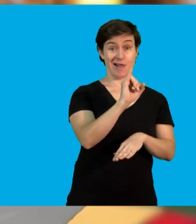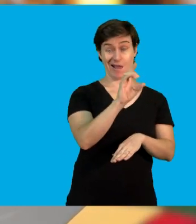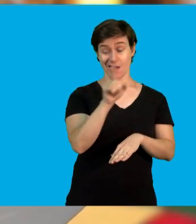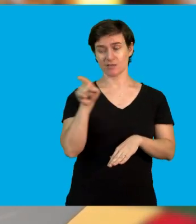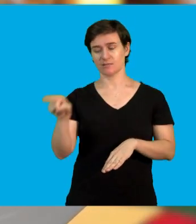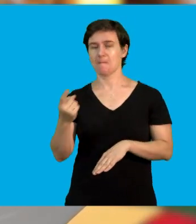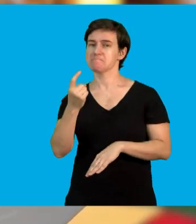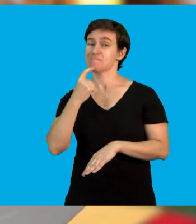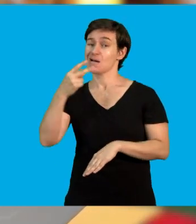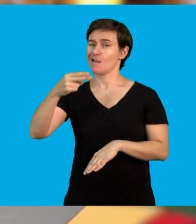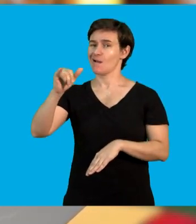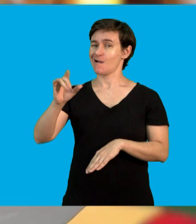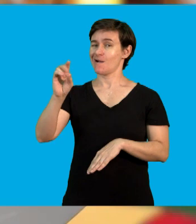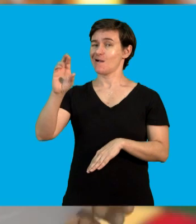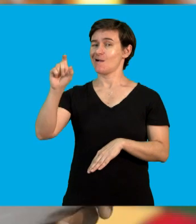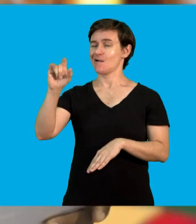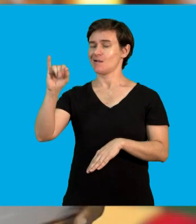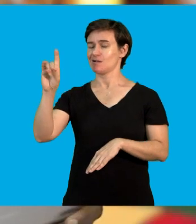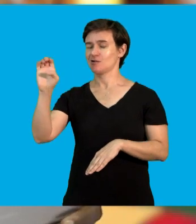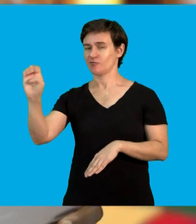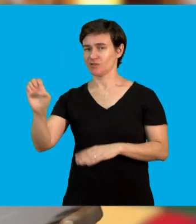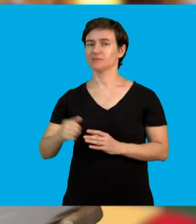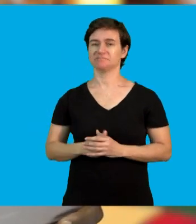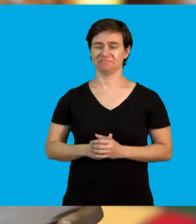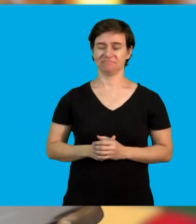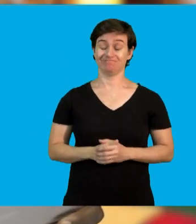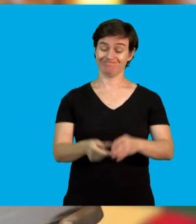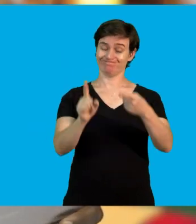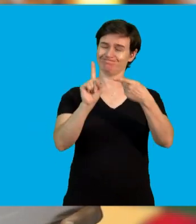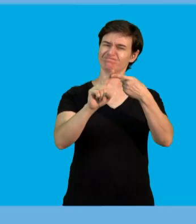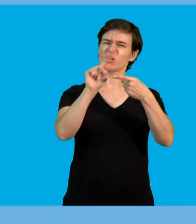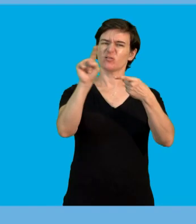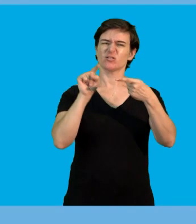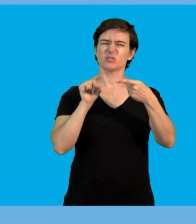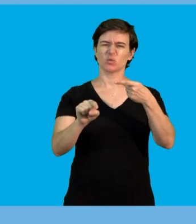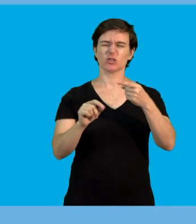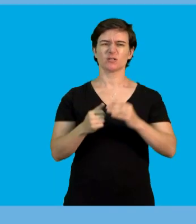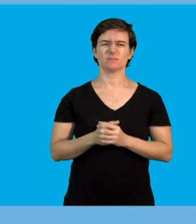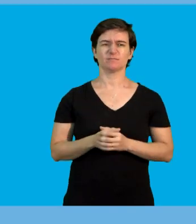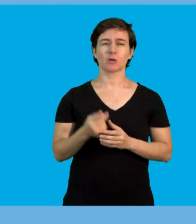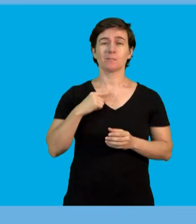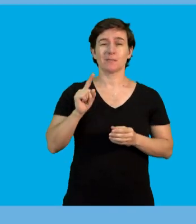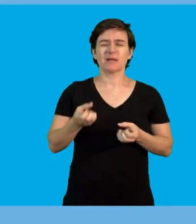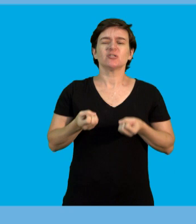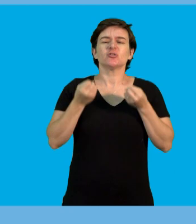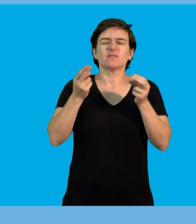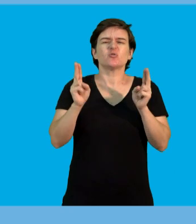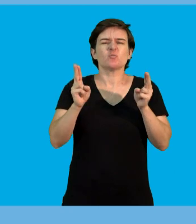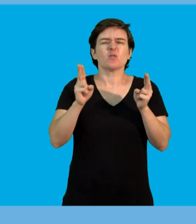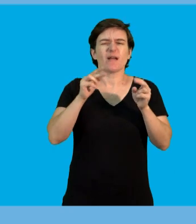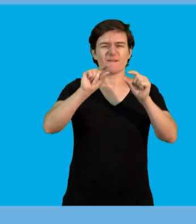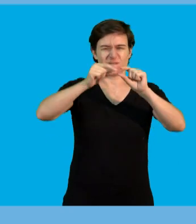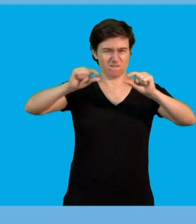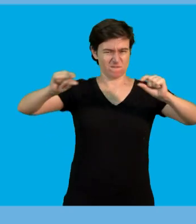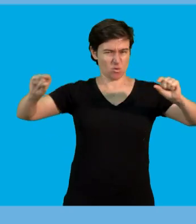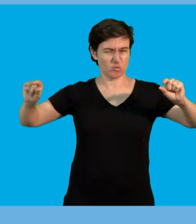metal hydroxide. So let's start. The first question that we are given, it says we need to give the general